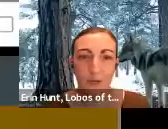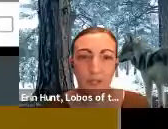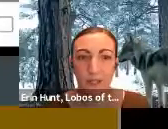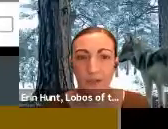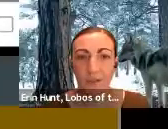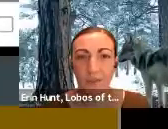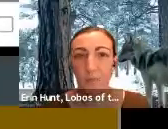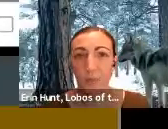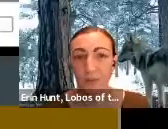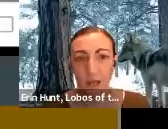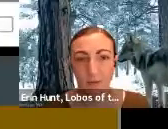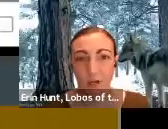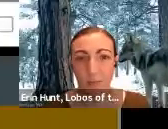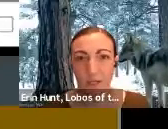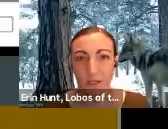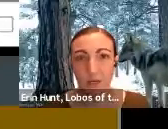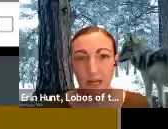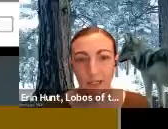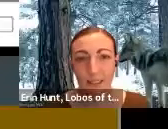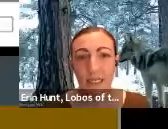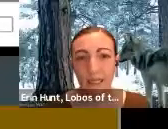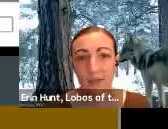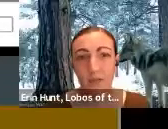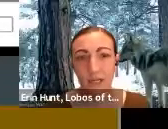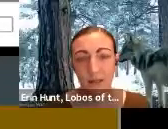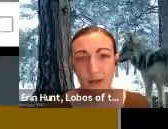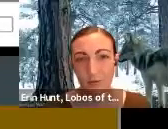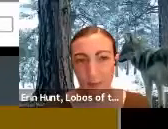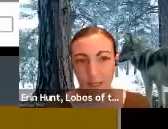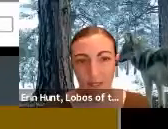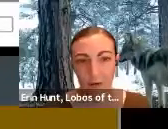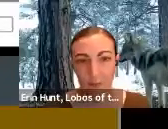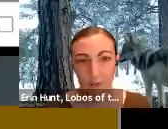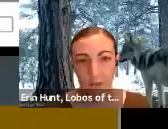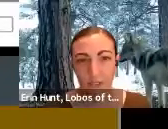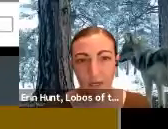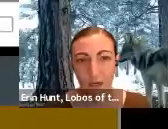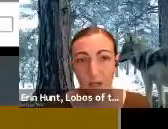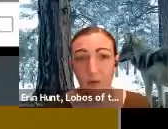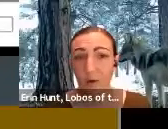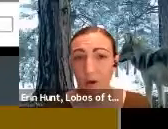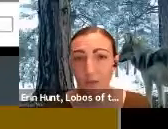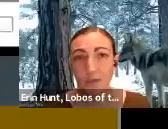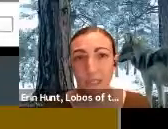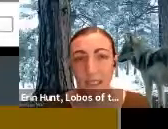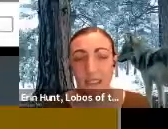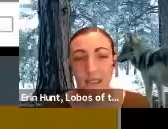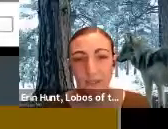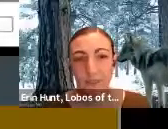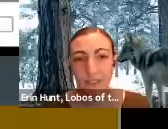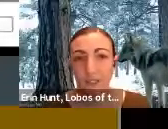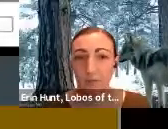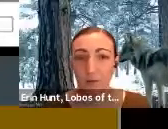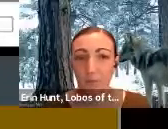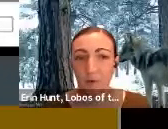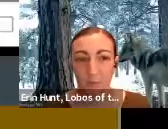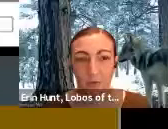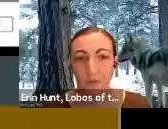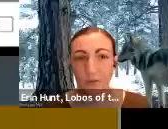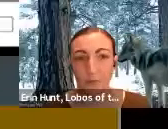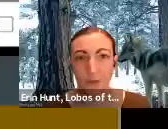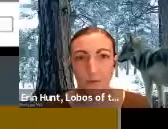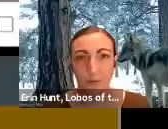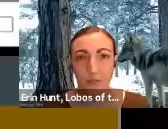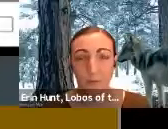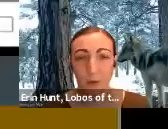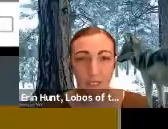have record-breaking years for both livestock predation and illegal killing of Mexican gray wolves. We've also seen an increase in government